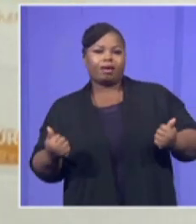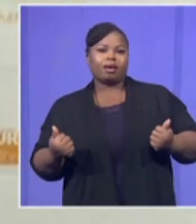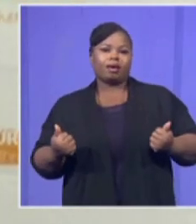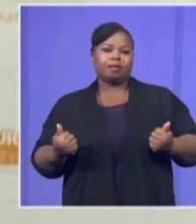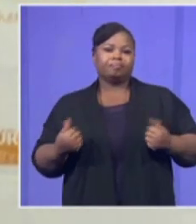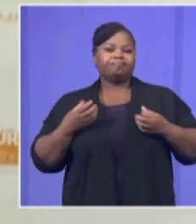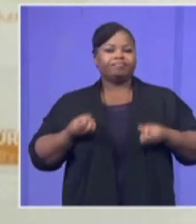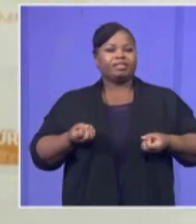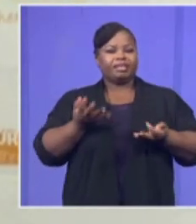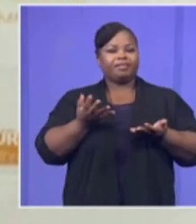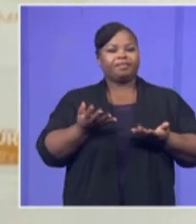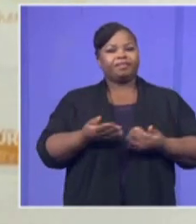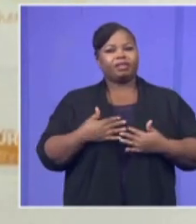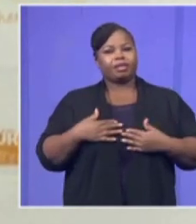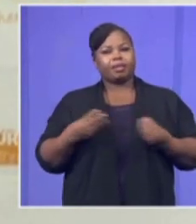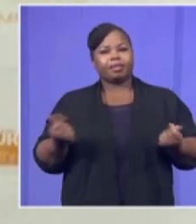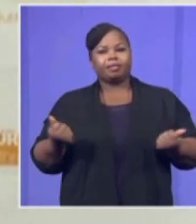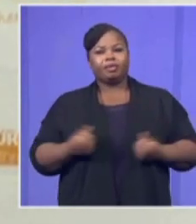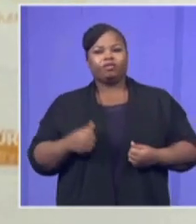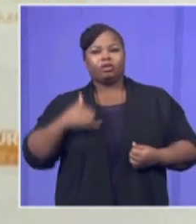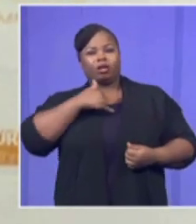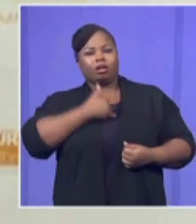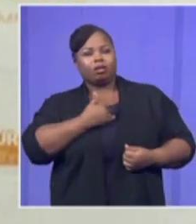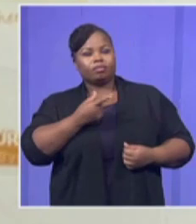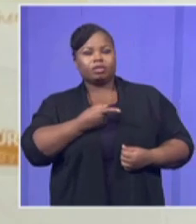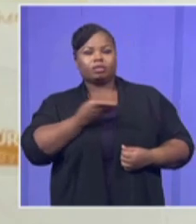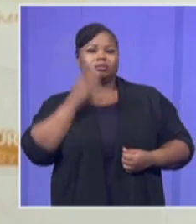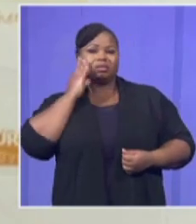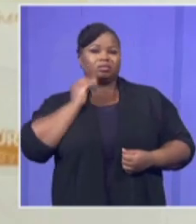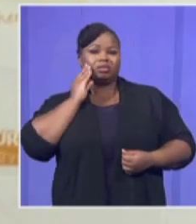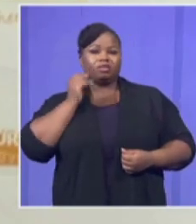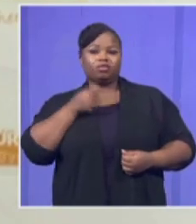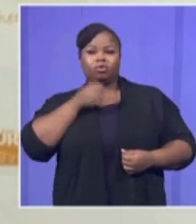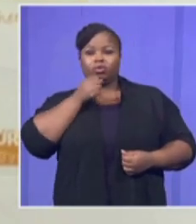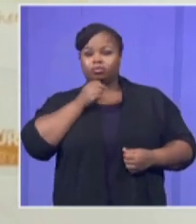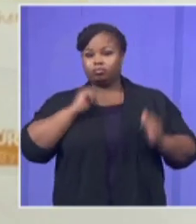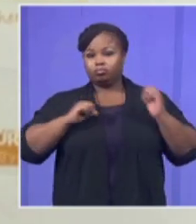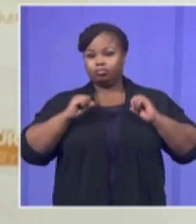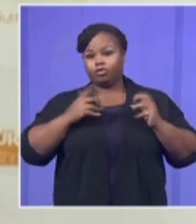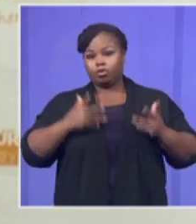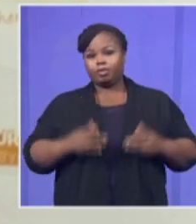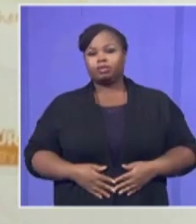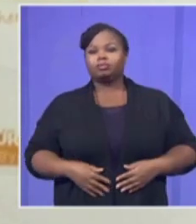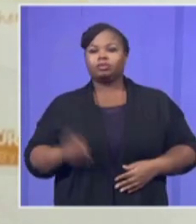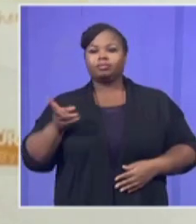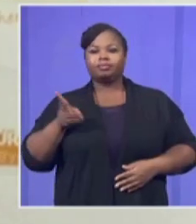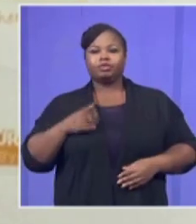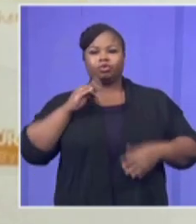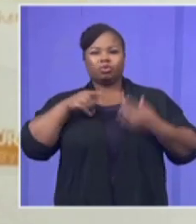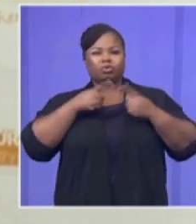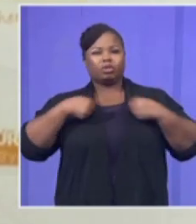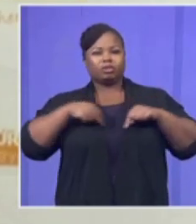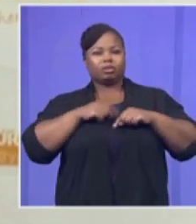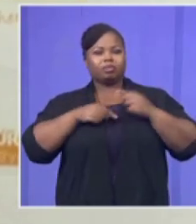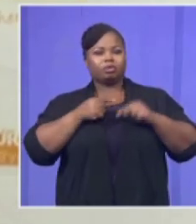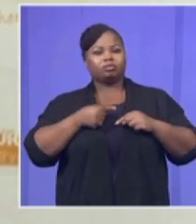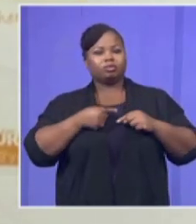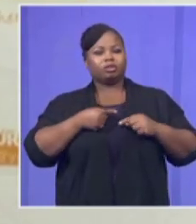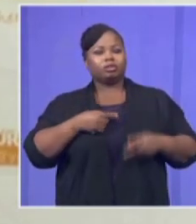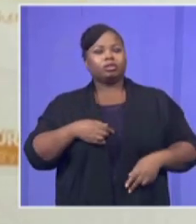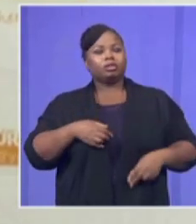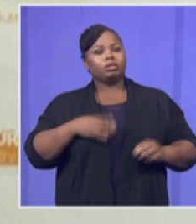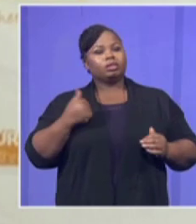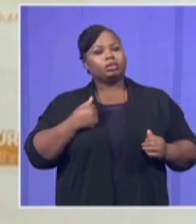they are healing the pain that has been endured by the artist. The doctor also speaking to us about those two bills that are